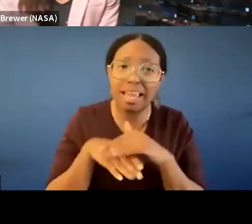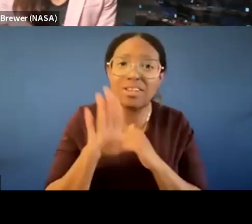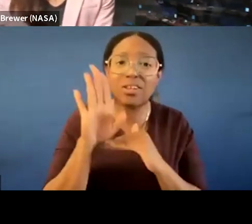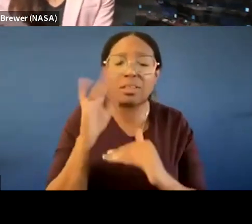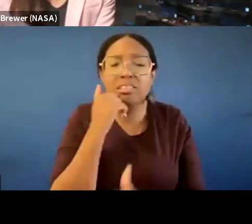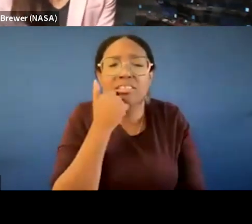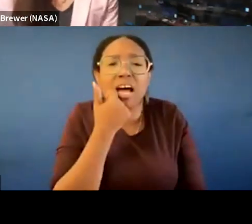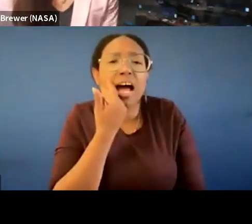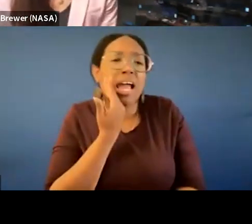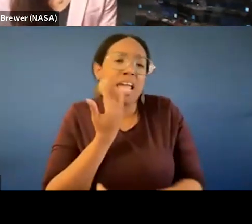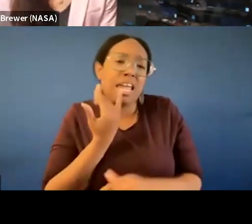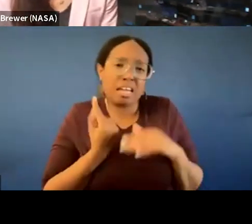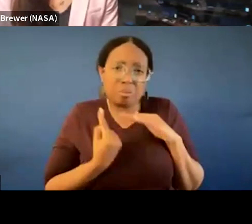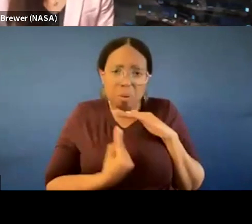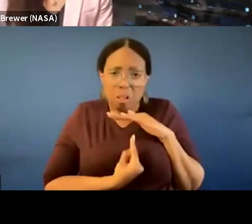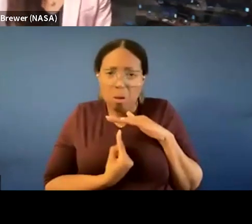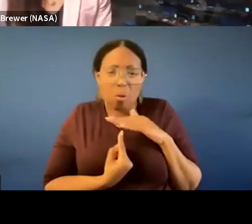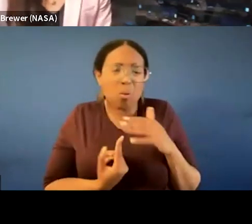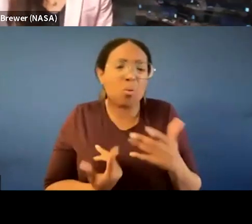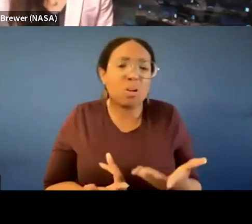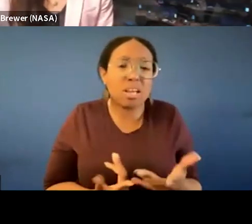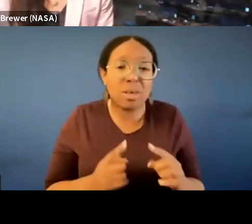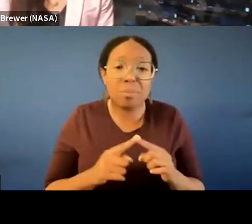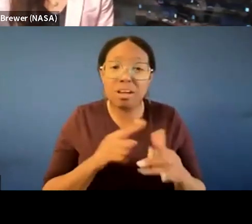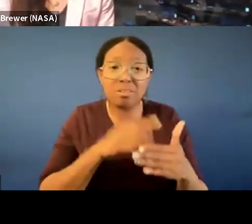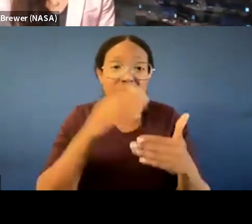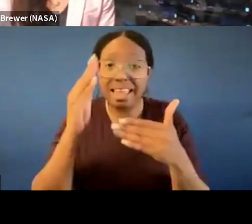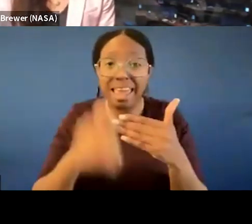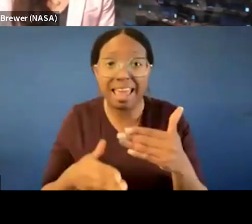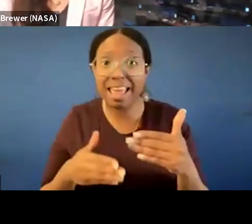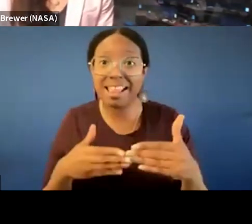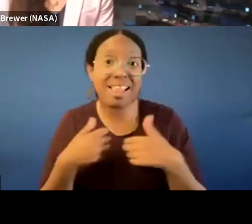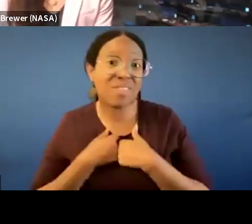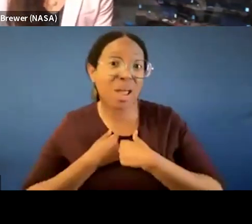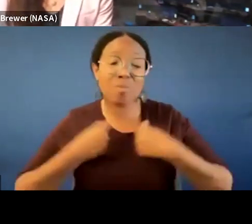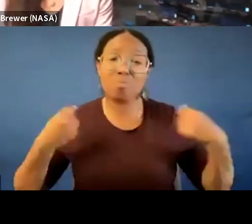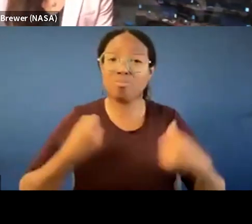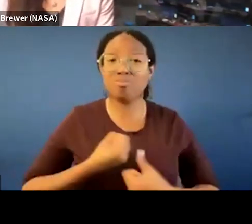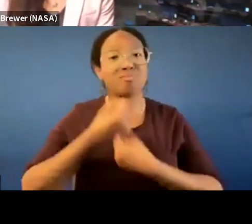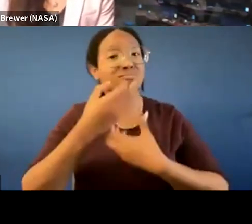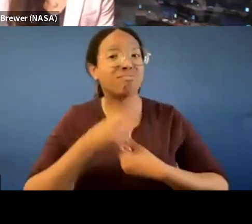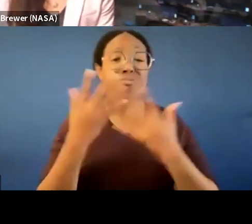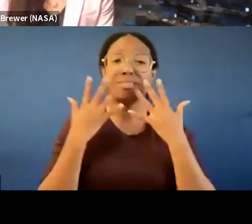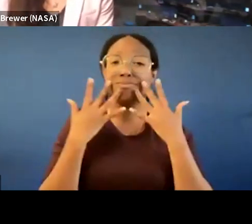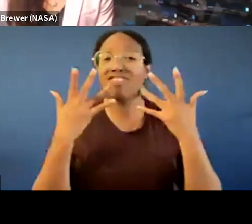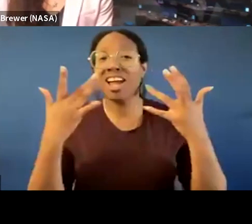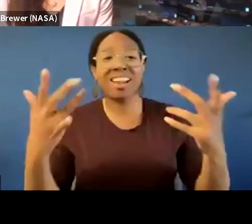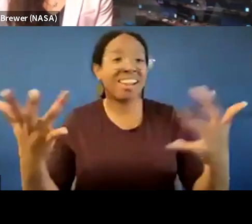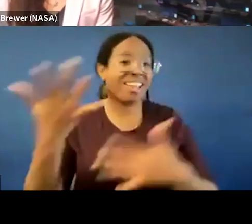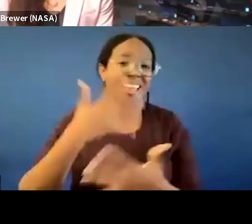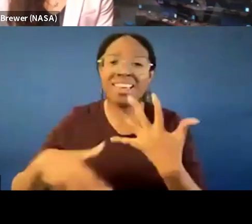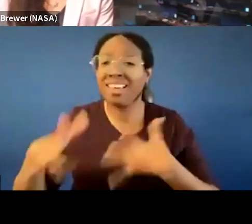time they're telling themselves who they are and what they're born to be, they are the boldest and